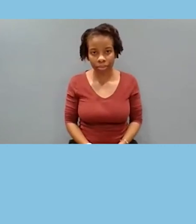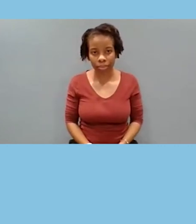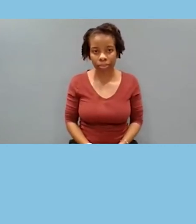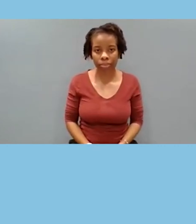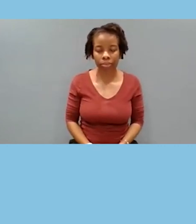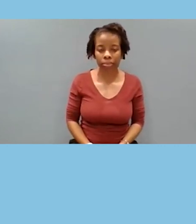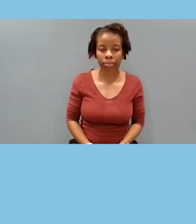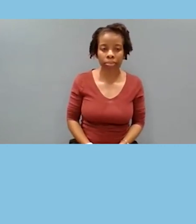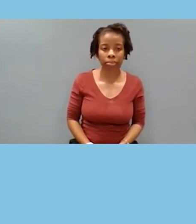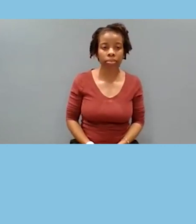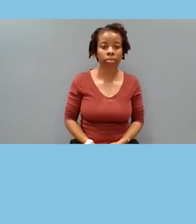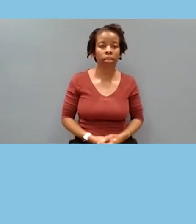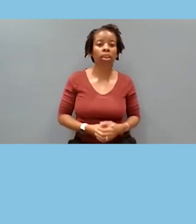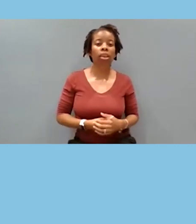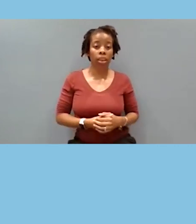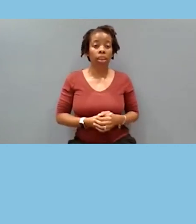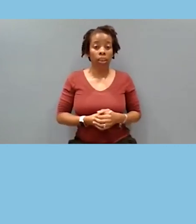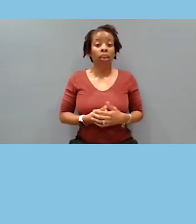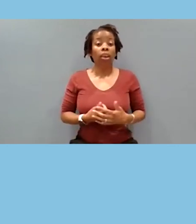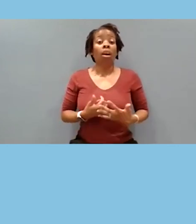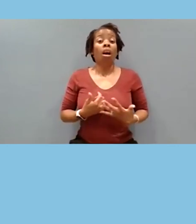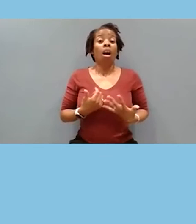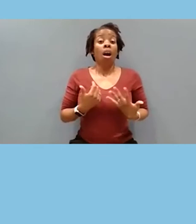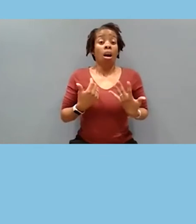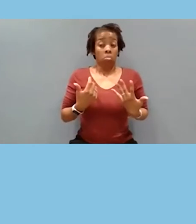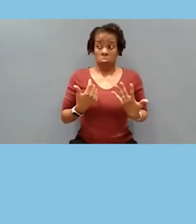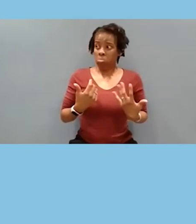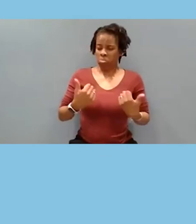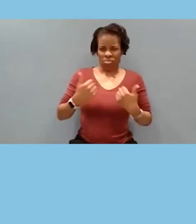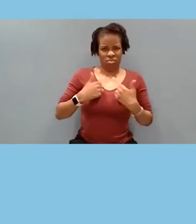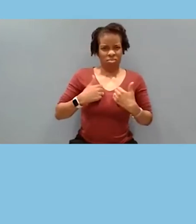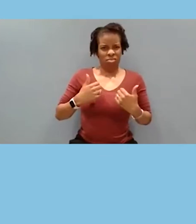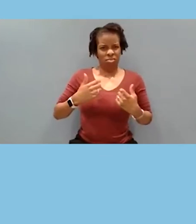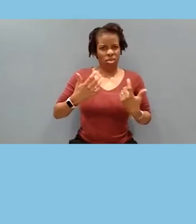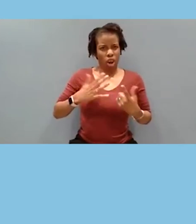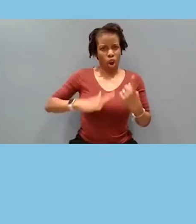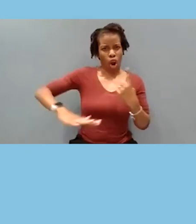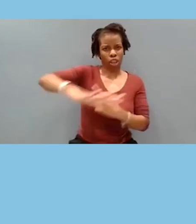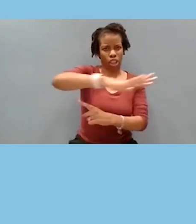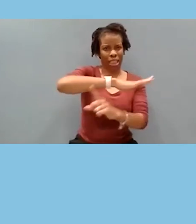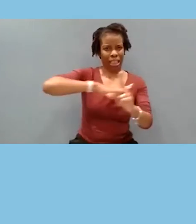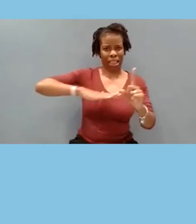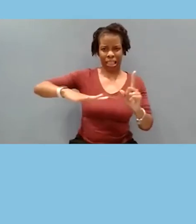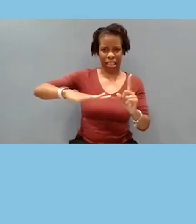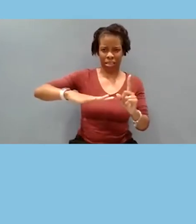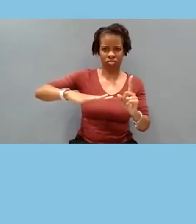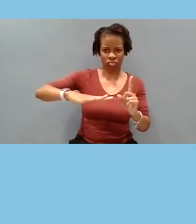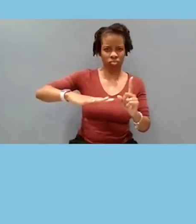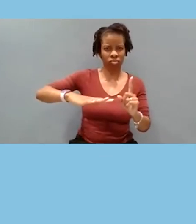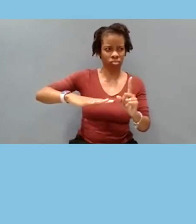One thing this means is that the ecology, that is the house of our living relations, is imagined from a